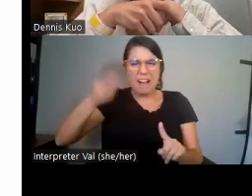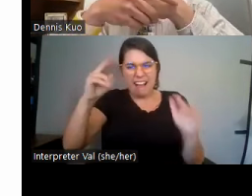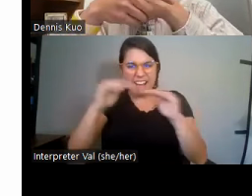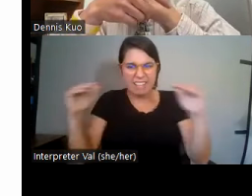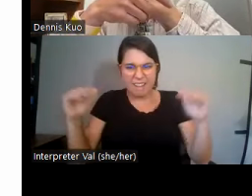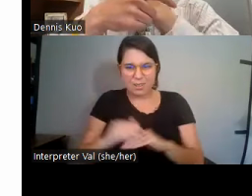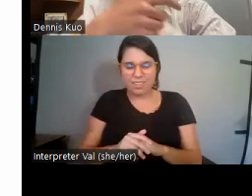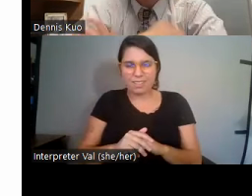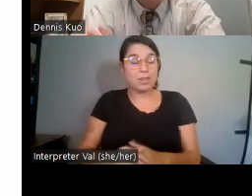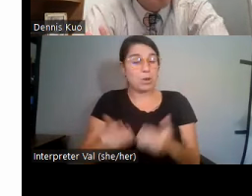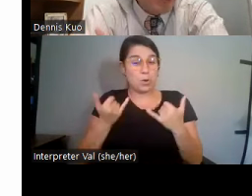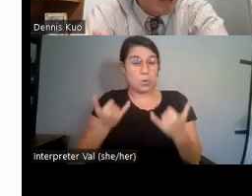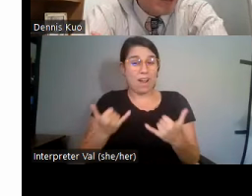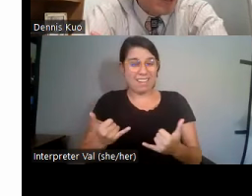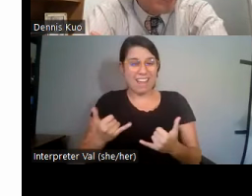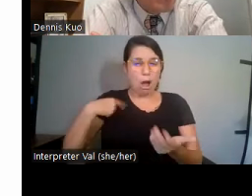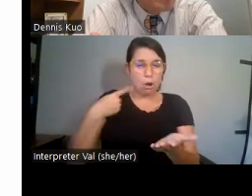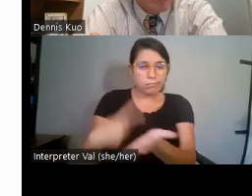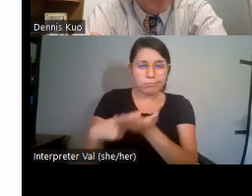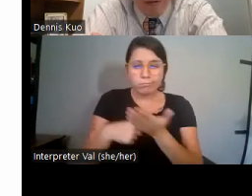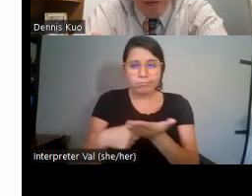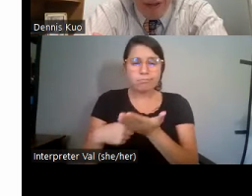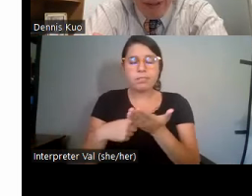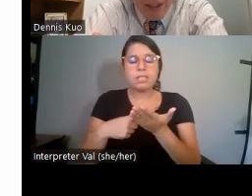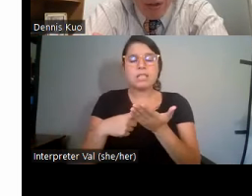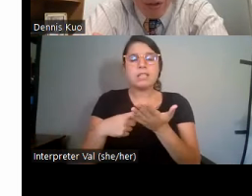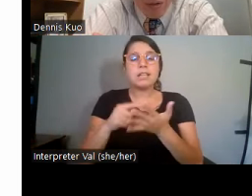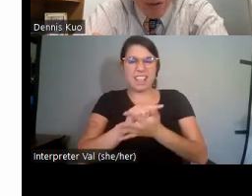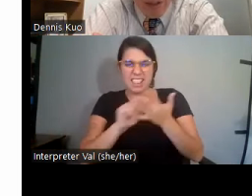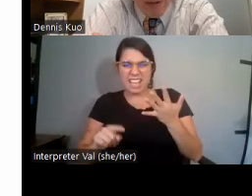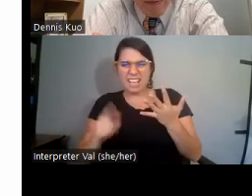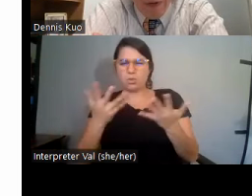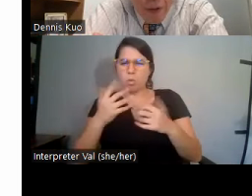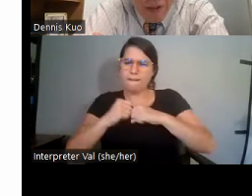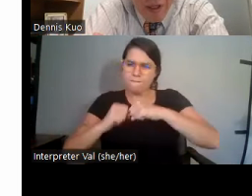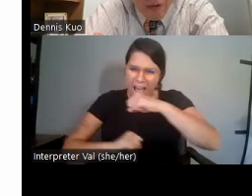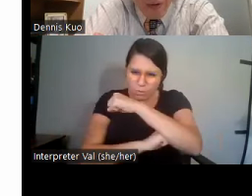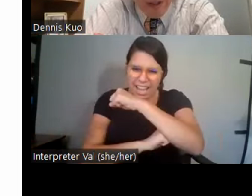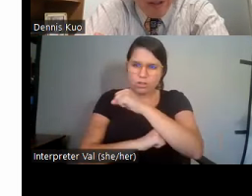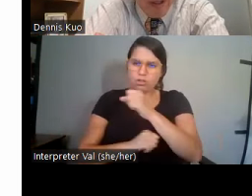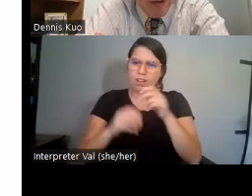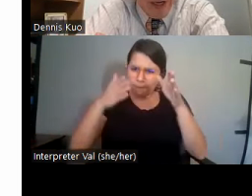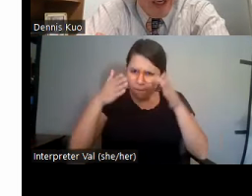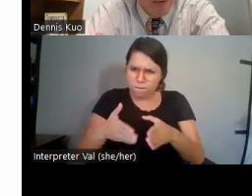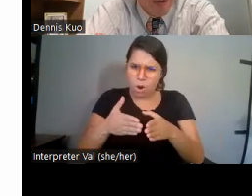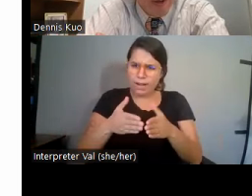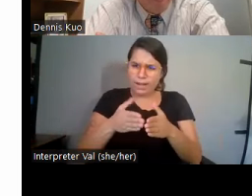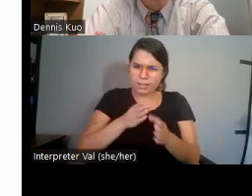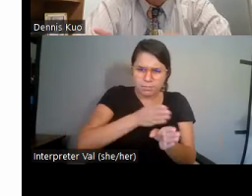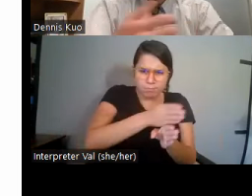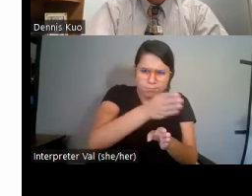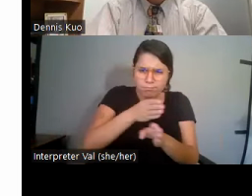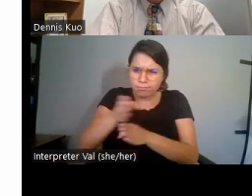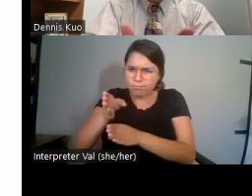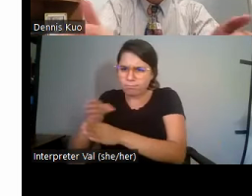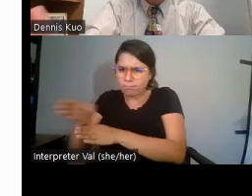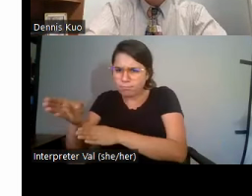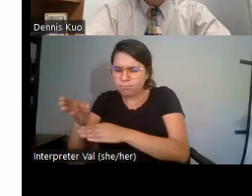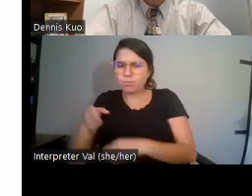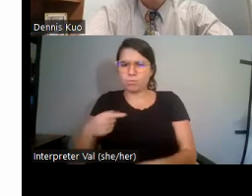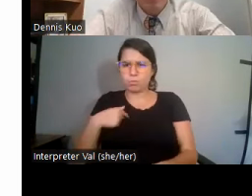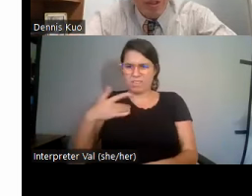at the point where we're talking about these are the foundational focus areas of how we want to see